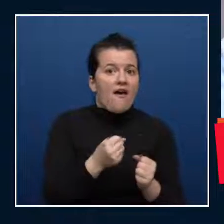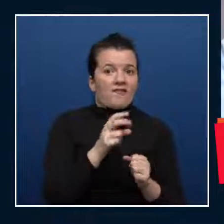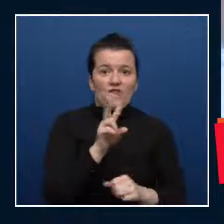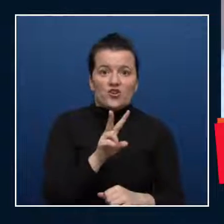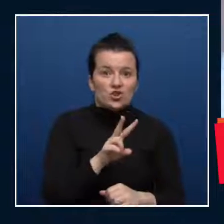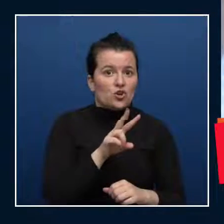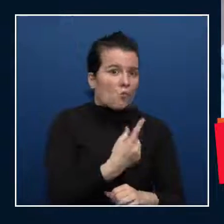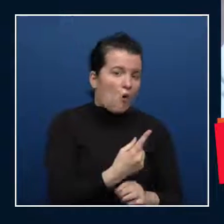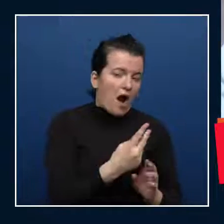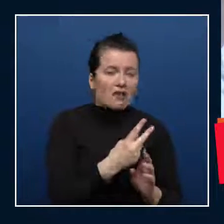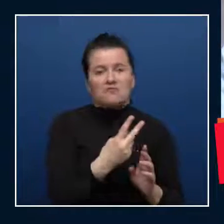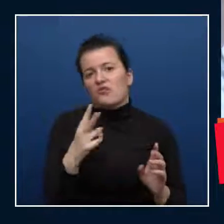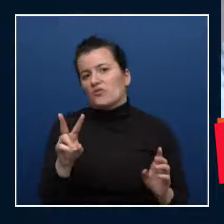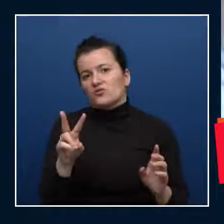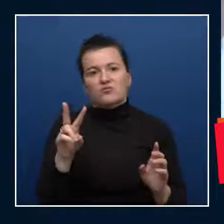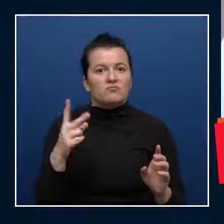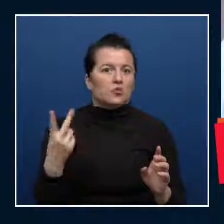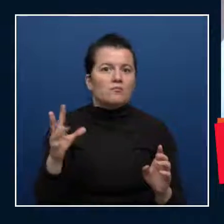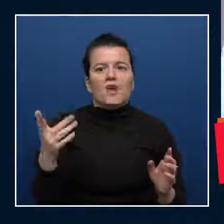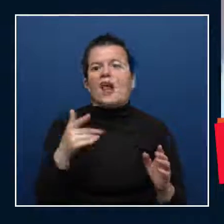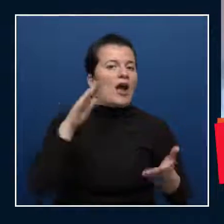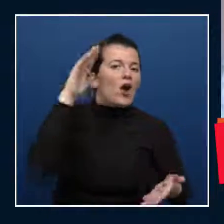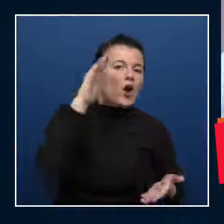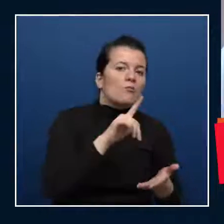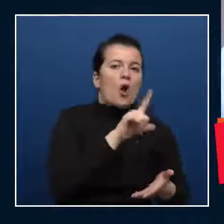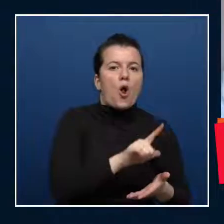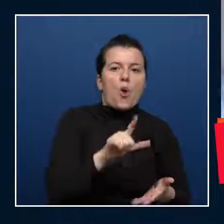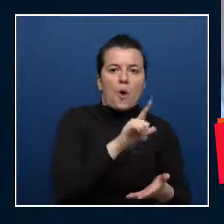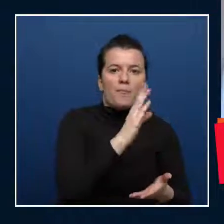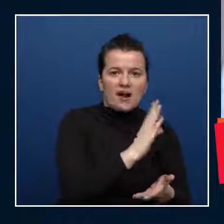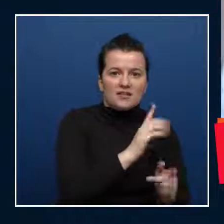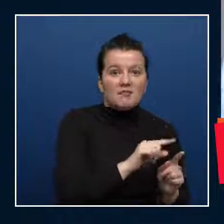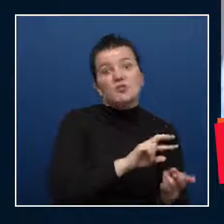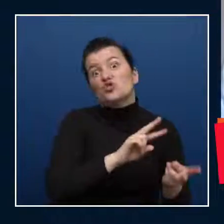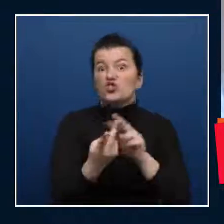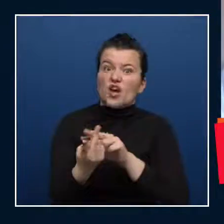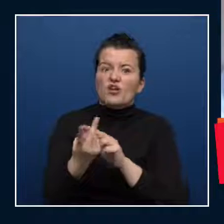guess from load balancing to traffic manager